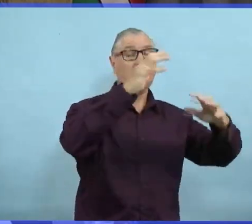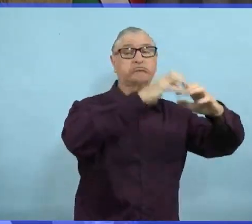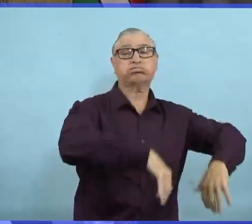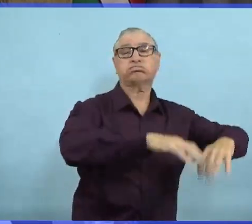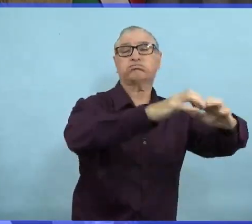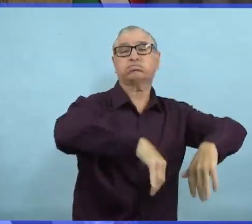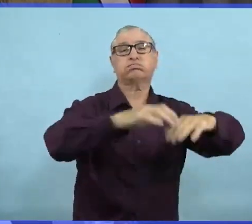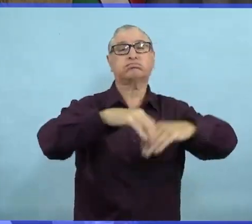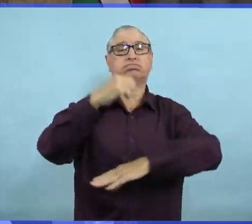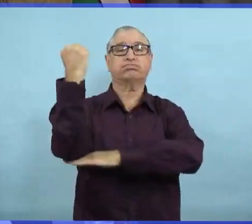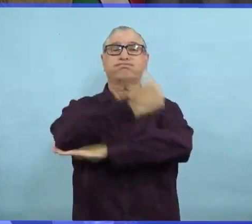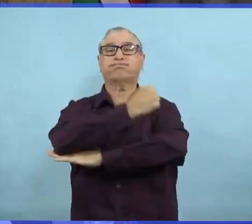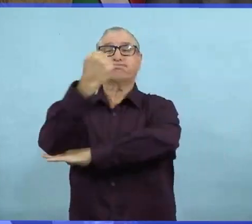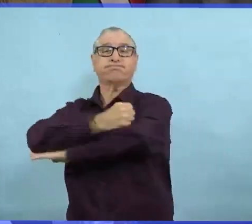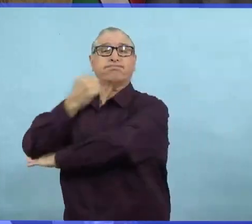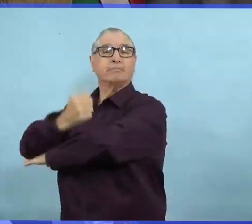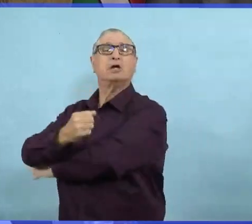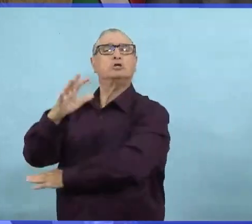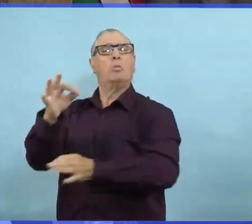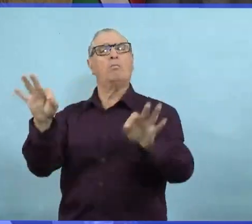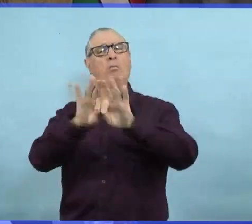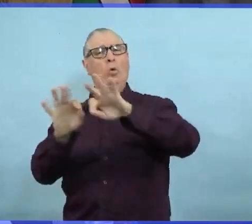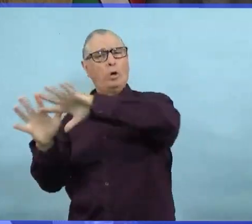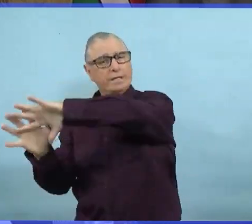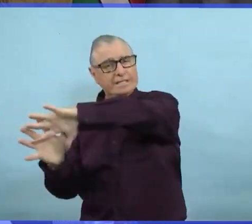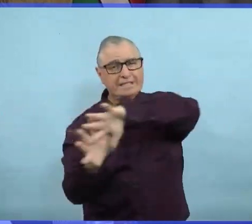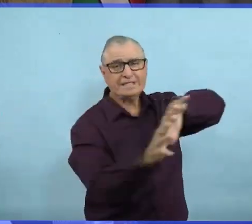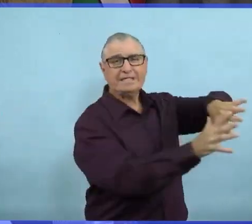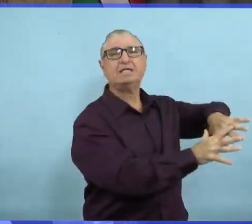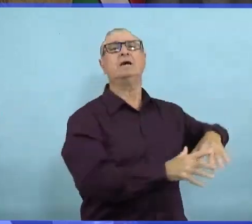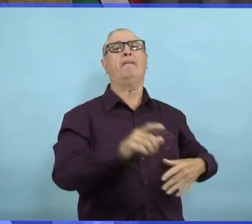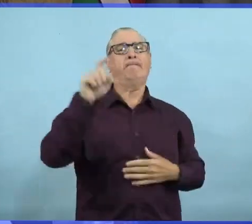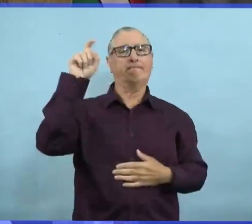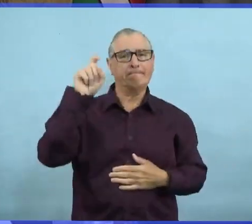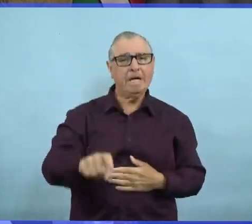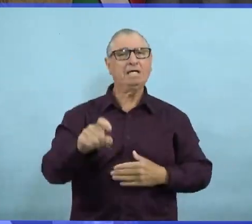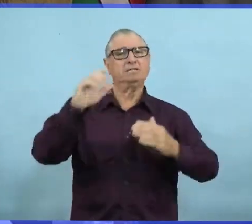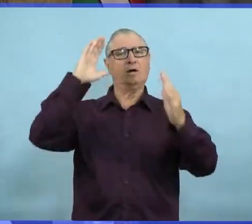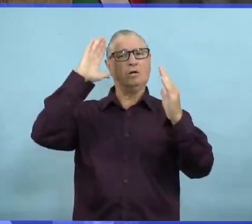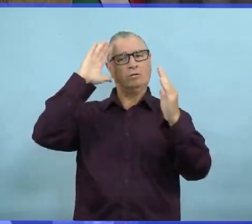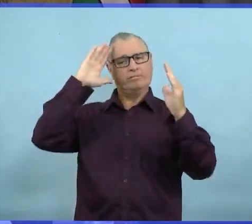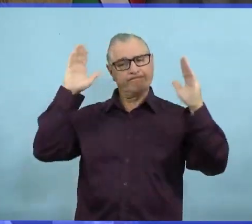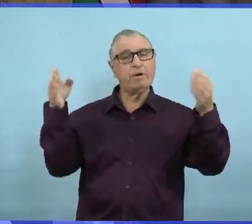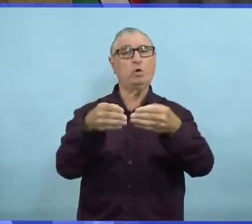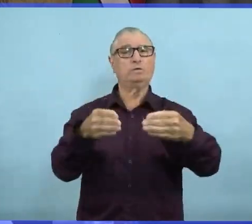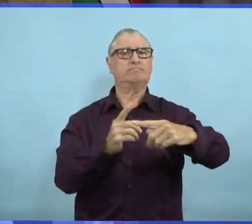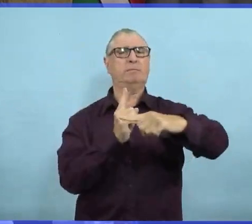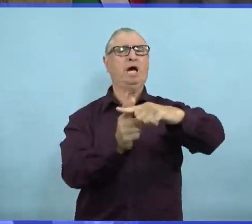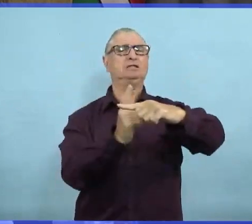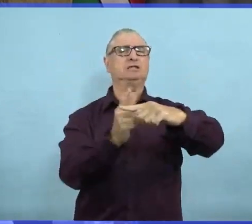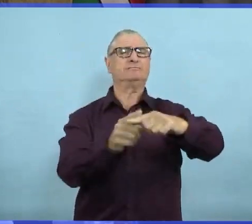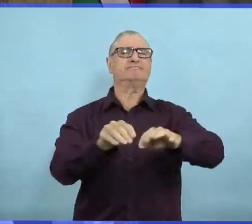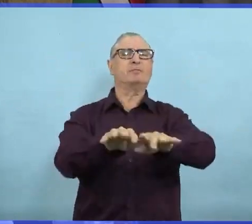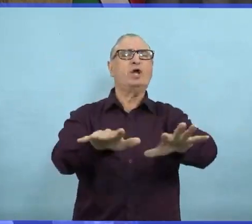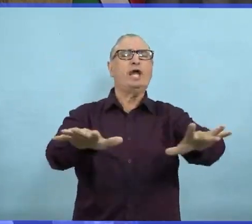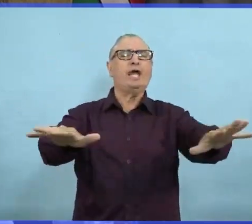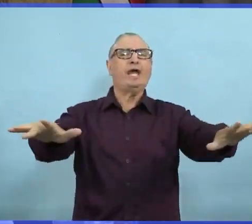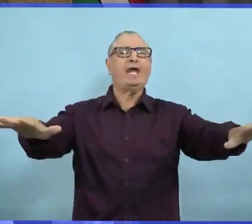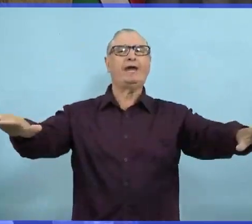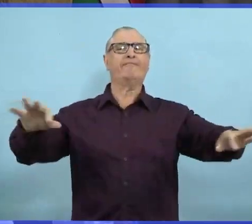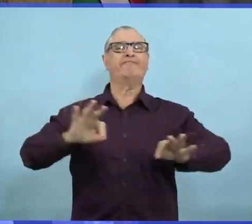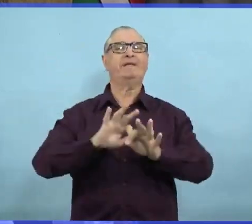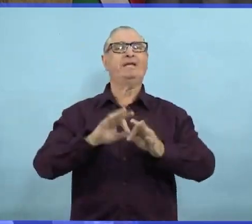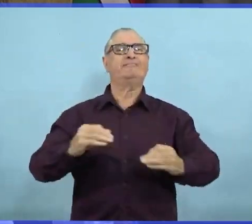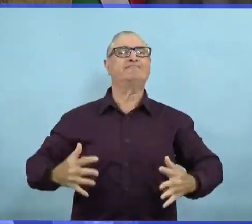focus on building up. We need to equip all our citizens with more skills, but they need to dedicate themselves as well to building those